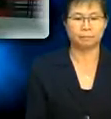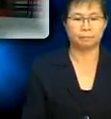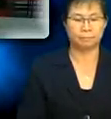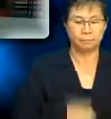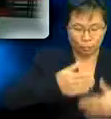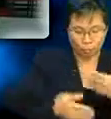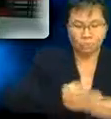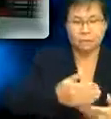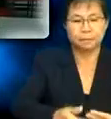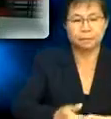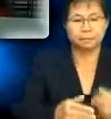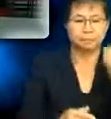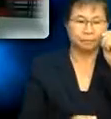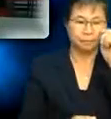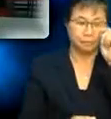Procedure.